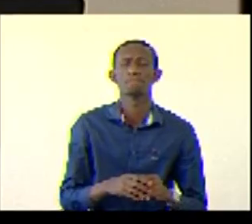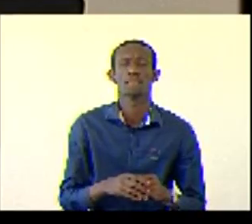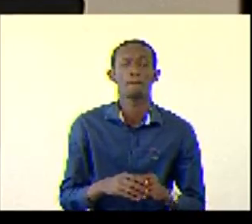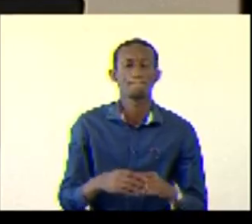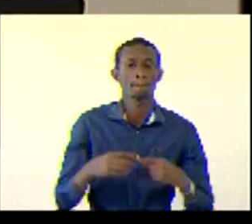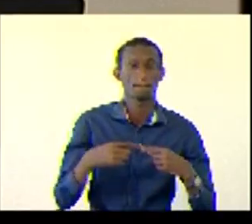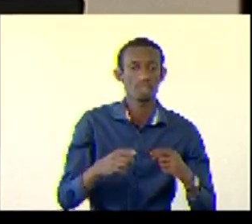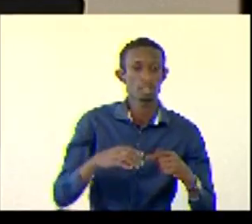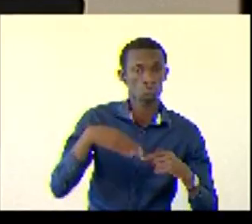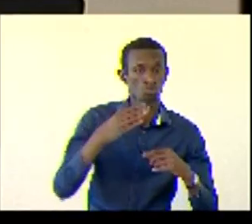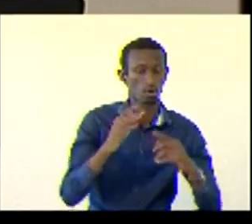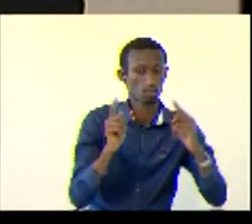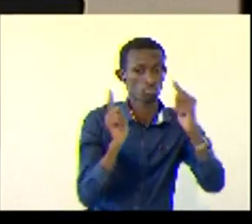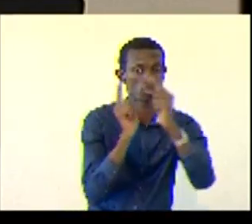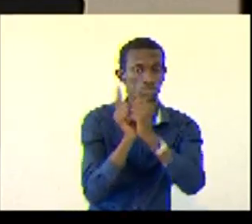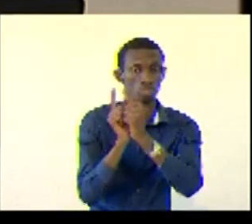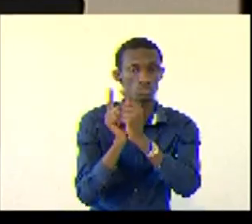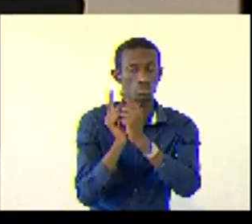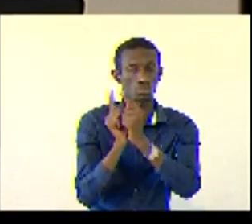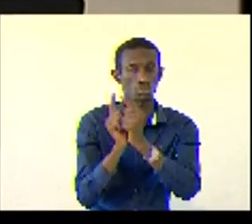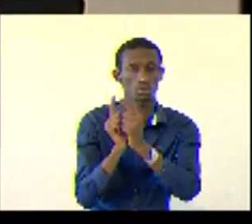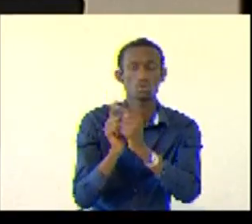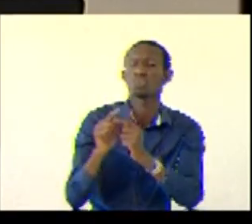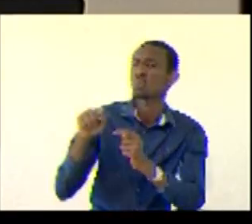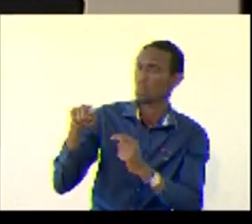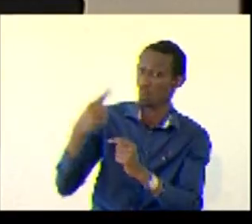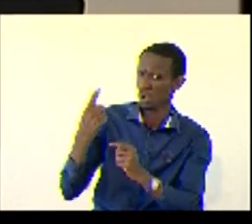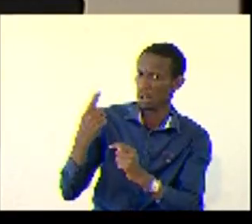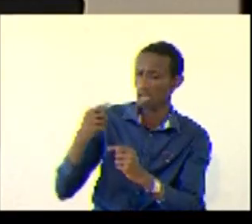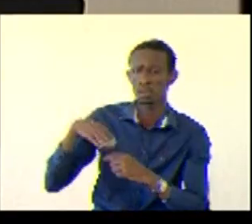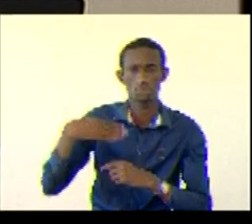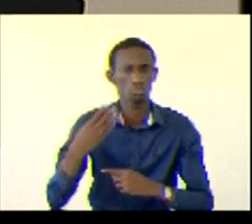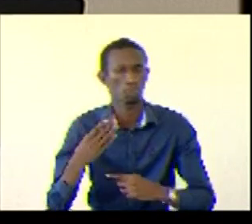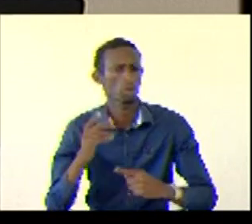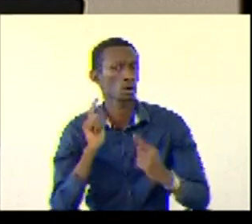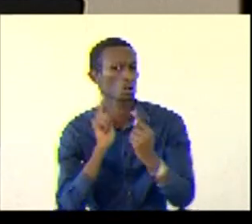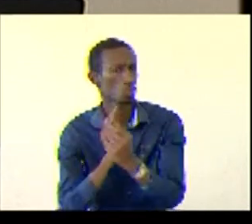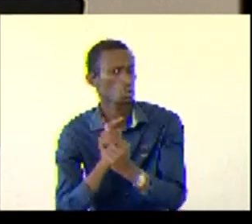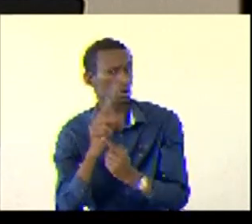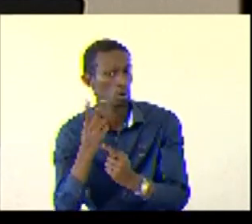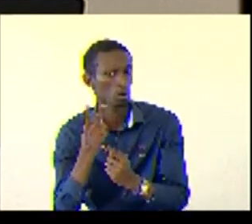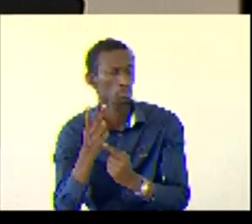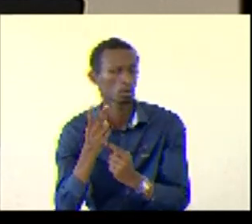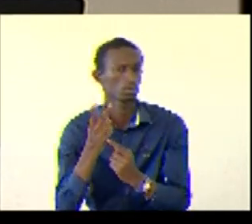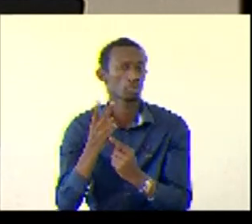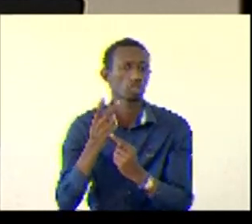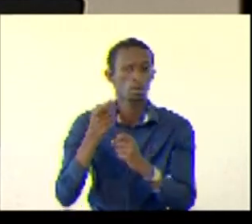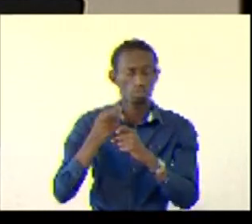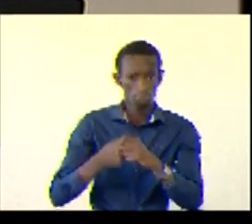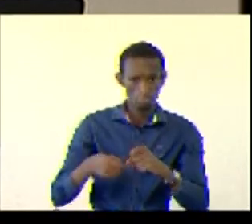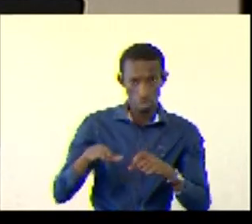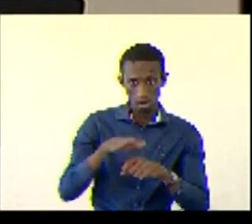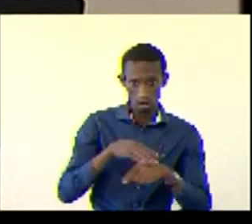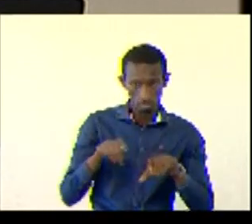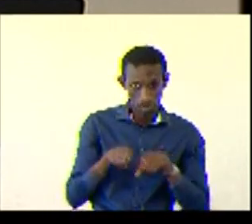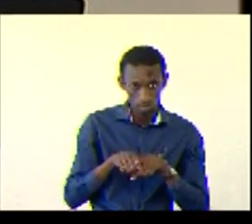ending, one end is faster than the other because of the speed of the reaction, but they connect at the end of the reaction because